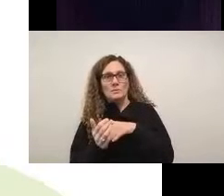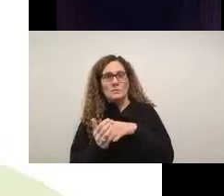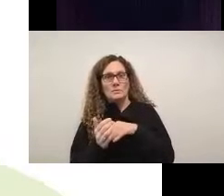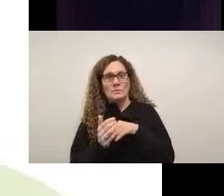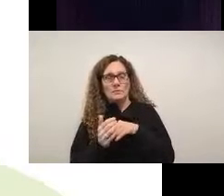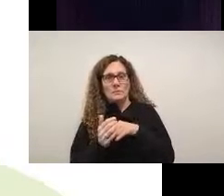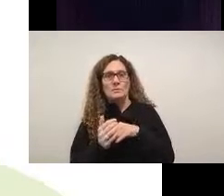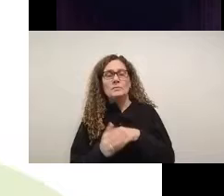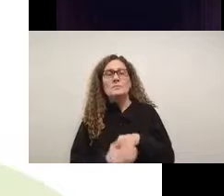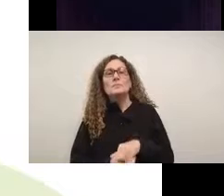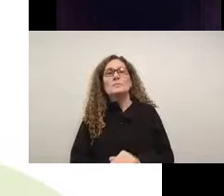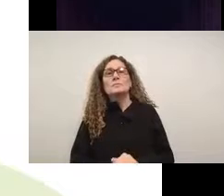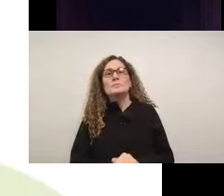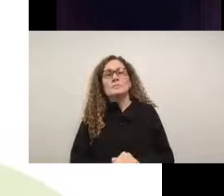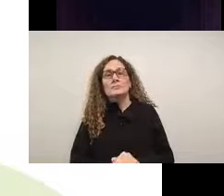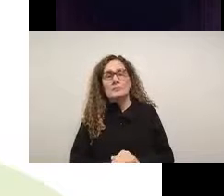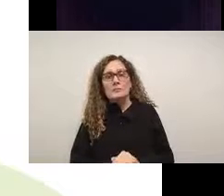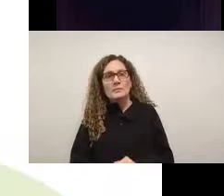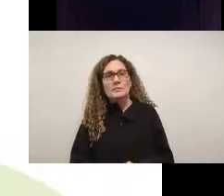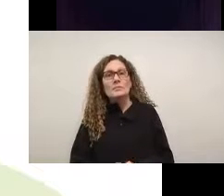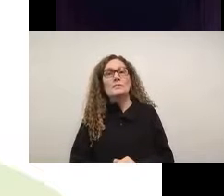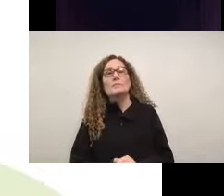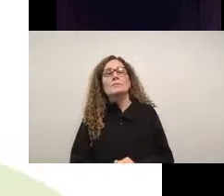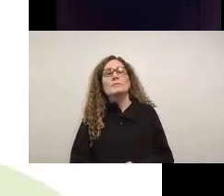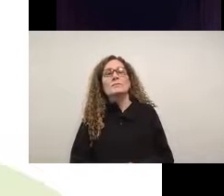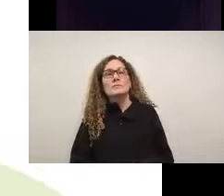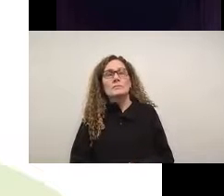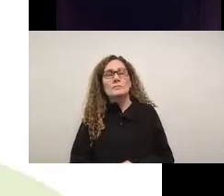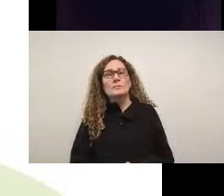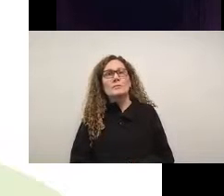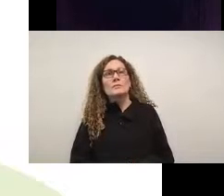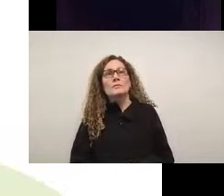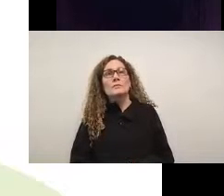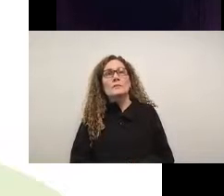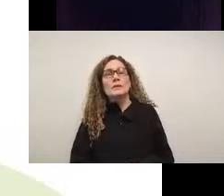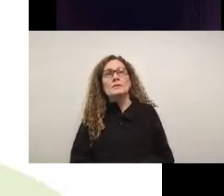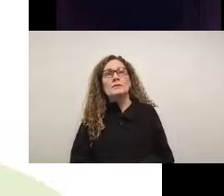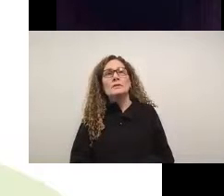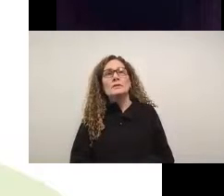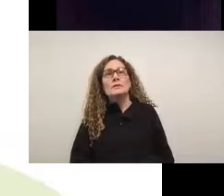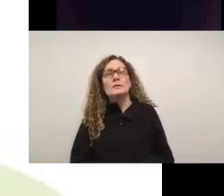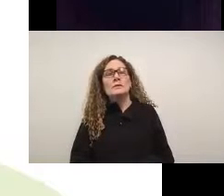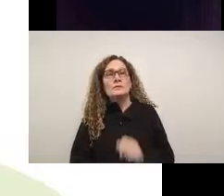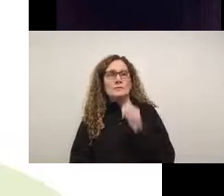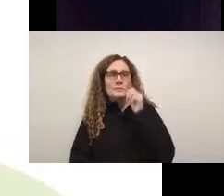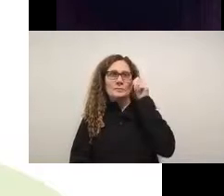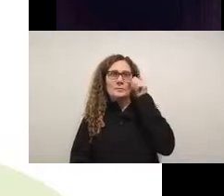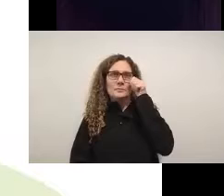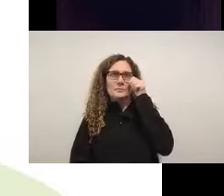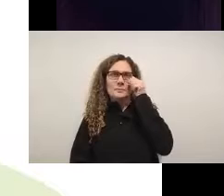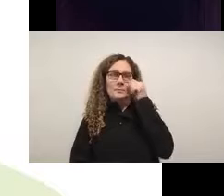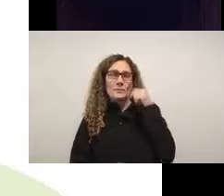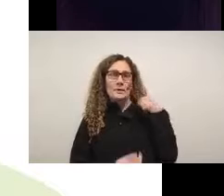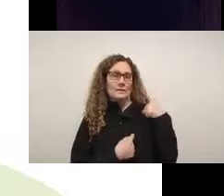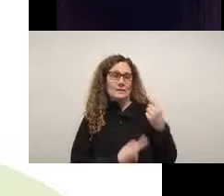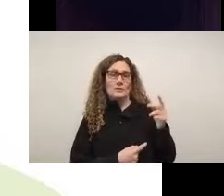have not dropped to the high transmission category and under 150 mark since November 4th of last year. That's over 3 months ago.